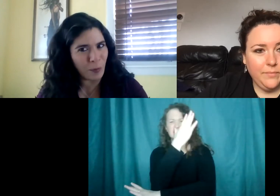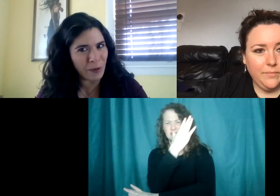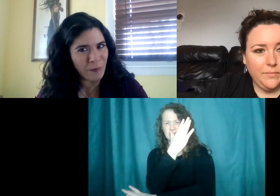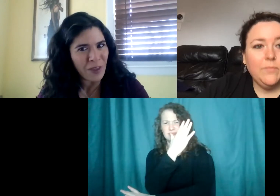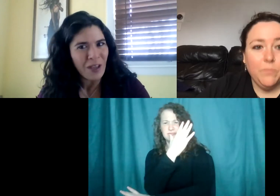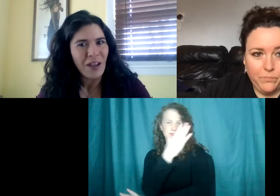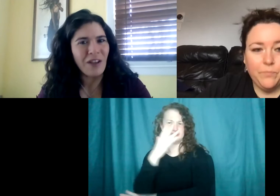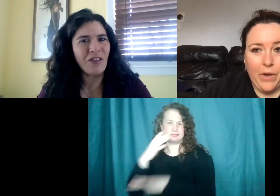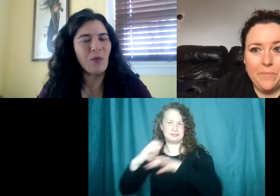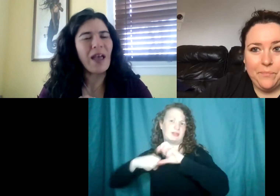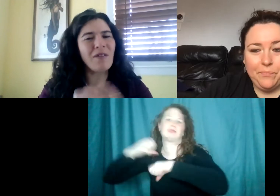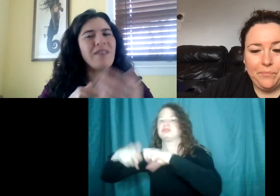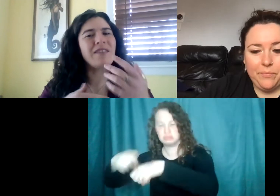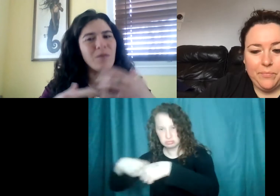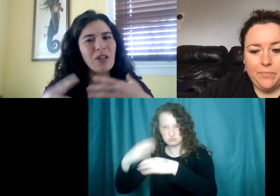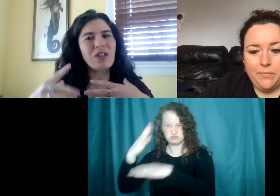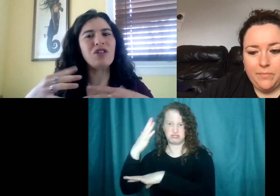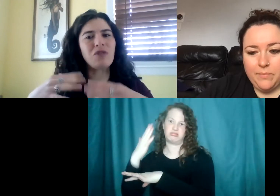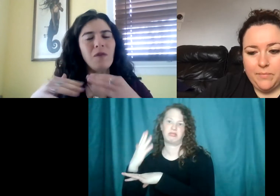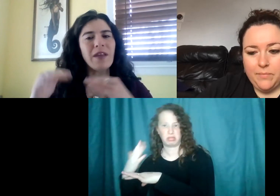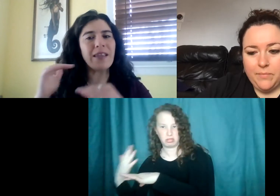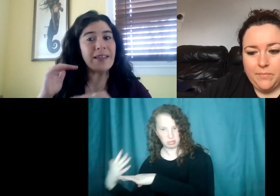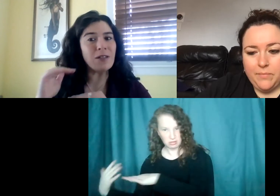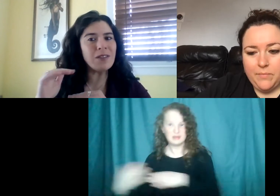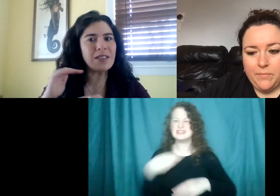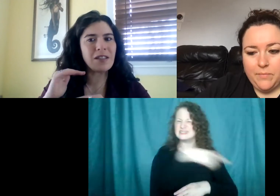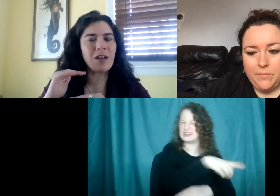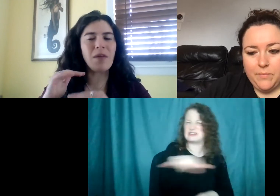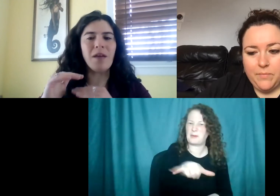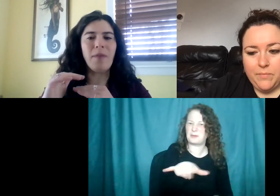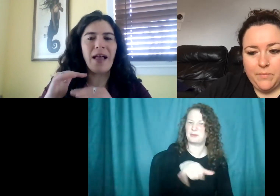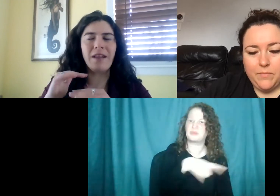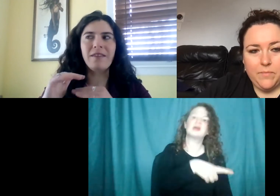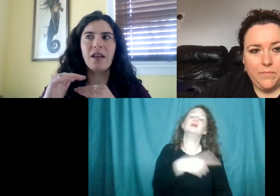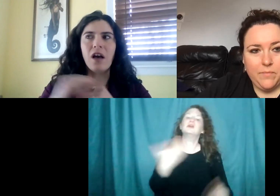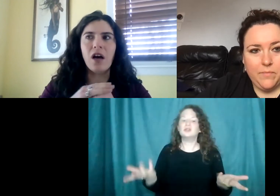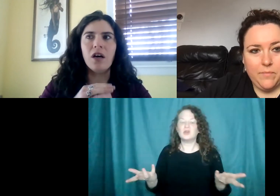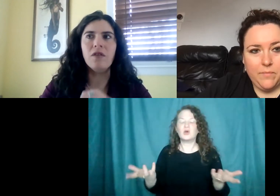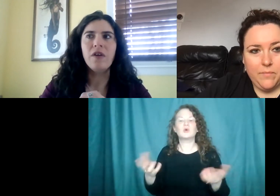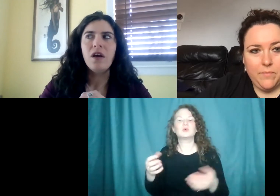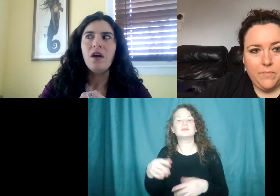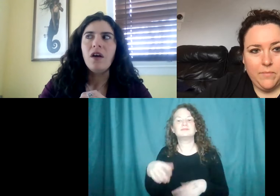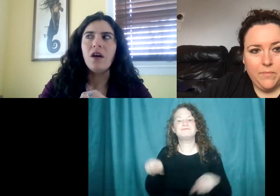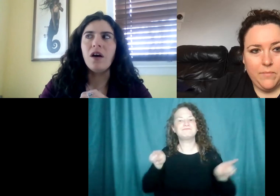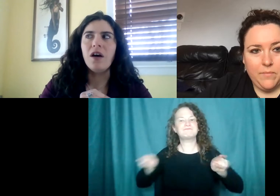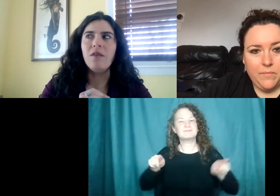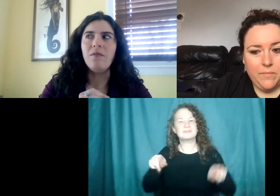kelp. And so we have a similar trophic ecosystem and balancing of